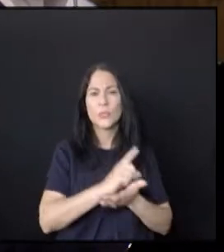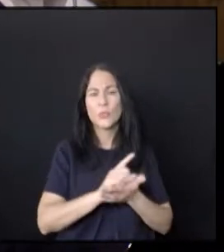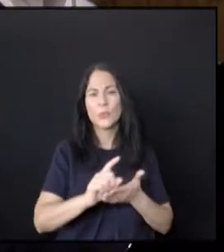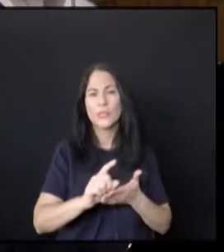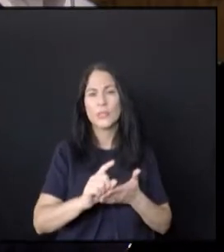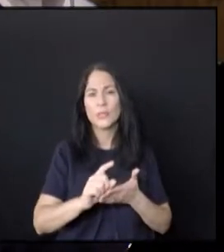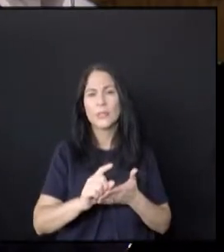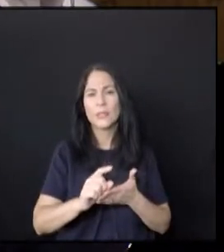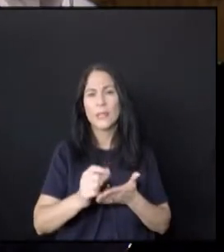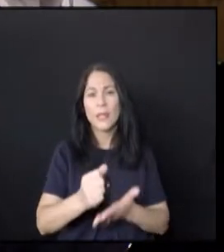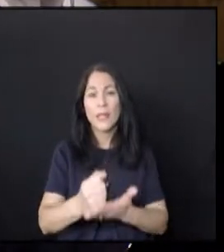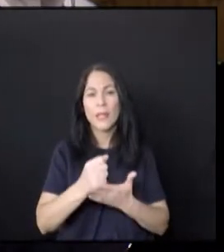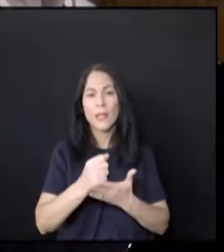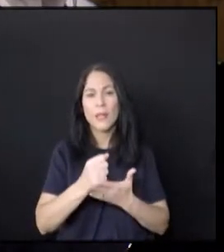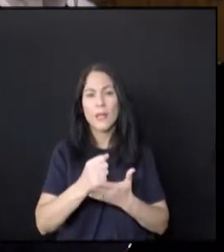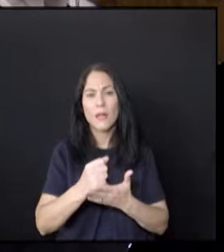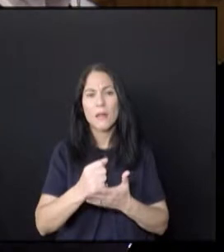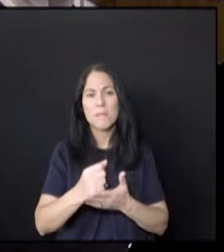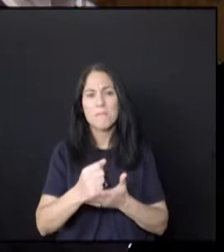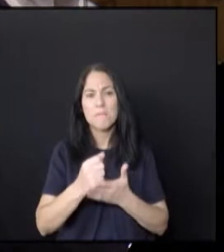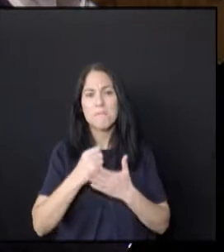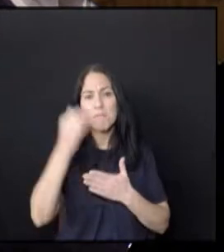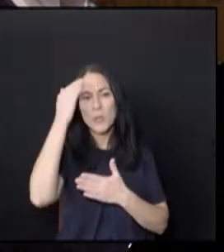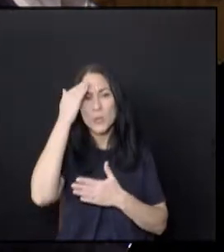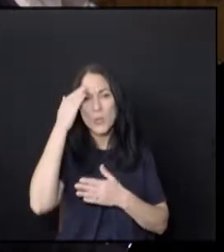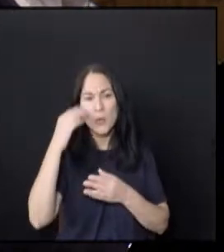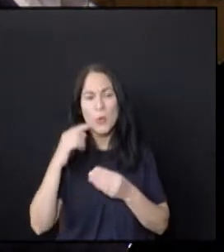Bring to mind needs.